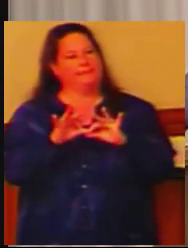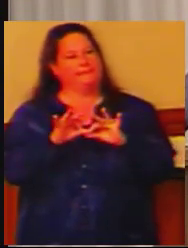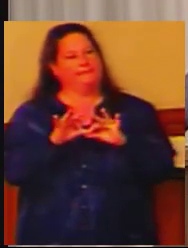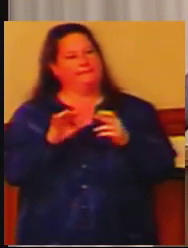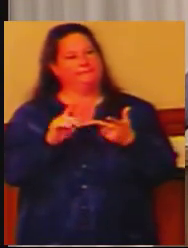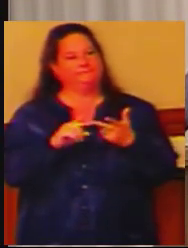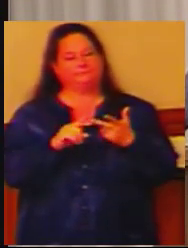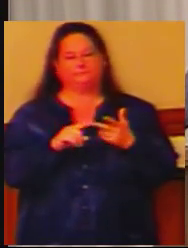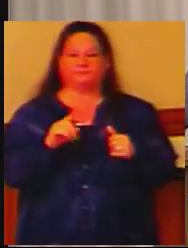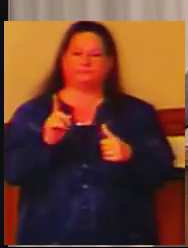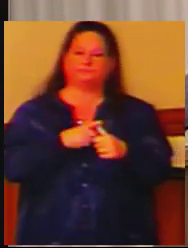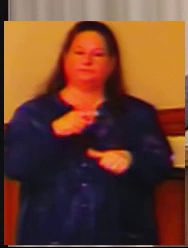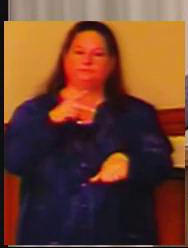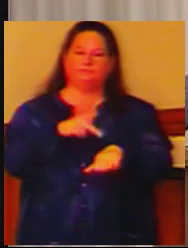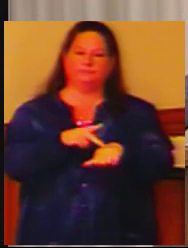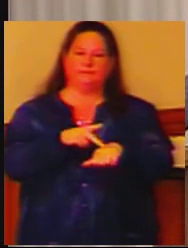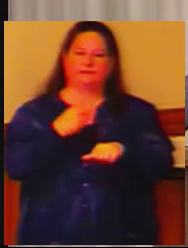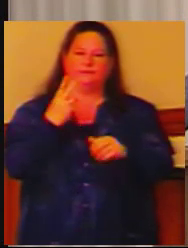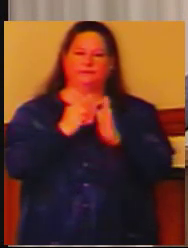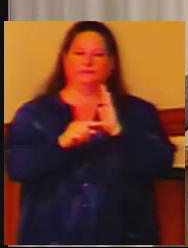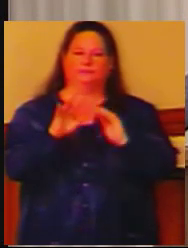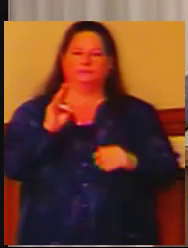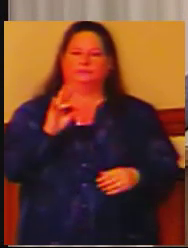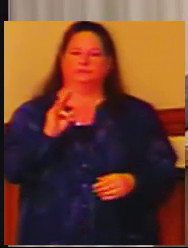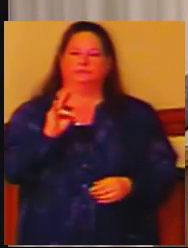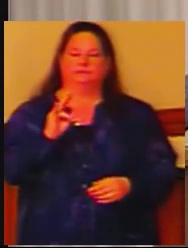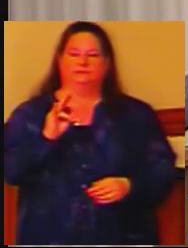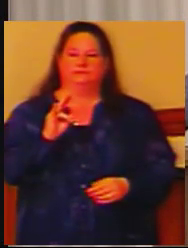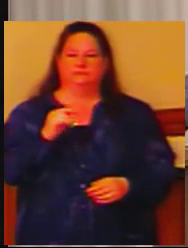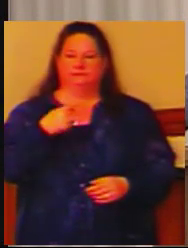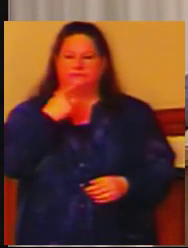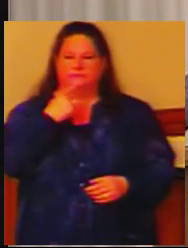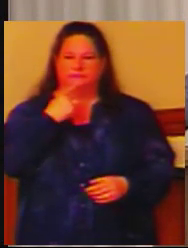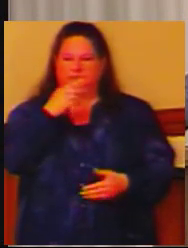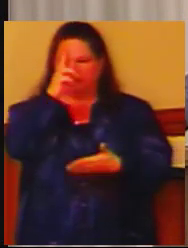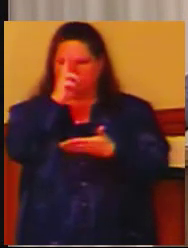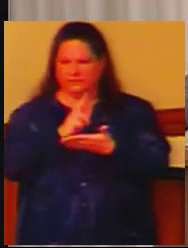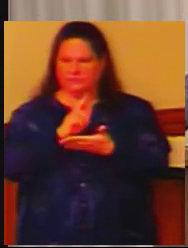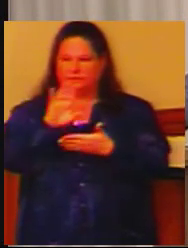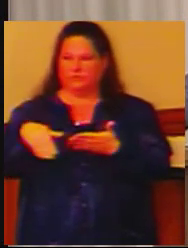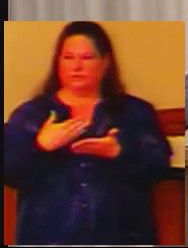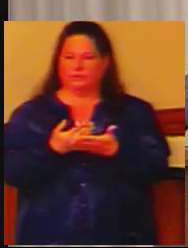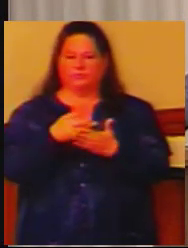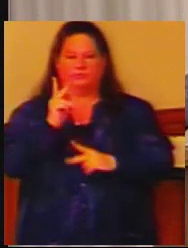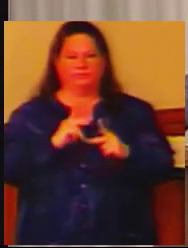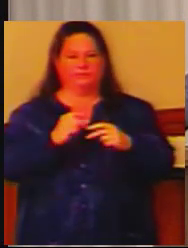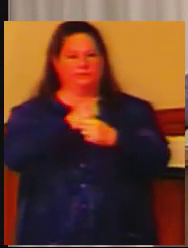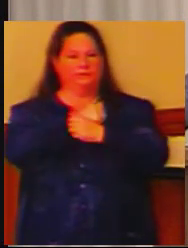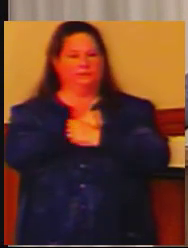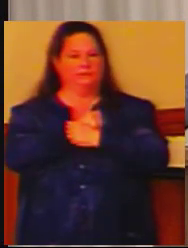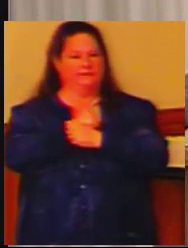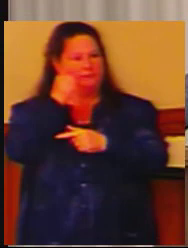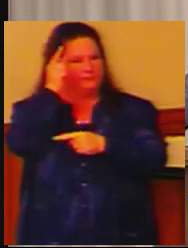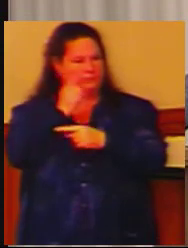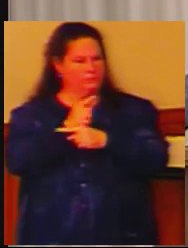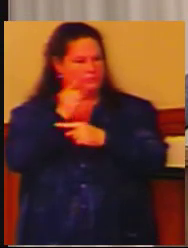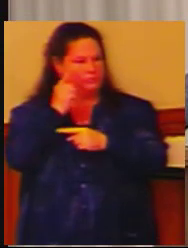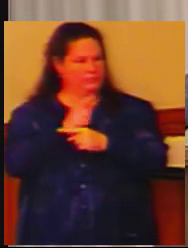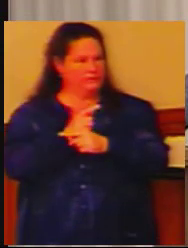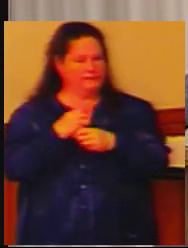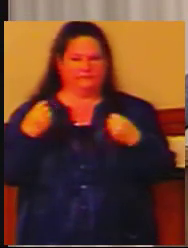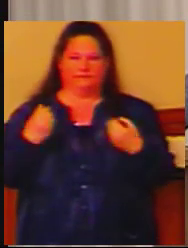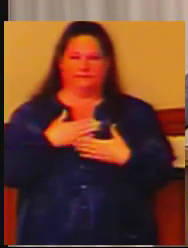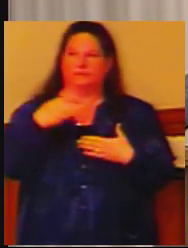In 1 Peter 2:17, it says, honor all men, love the brotherhood,